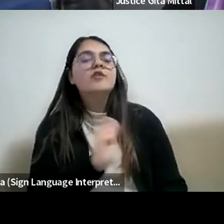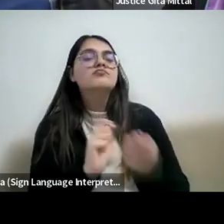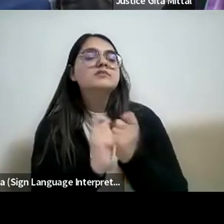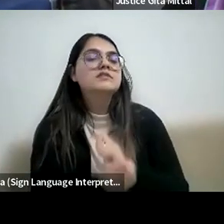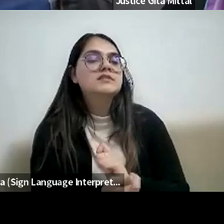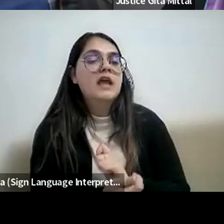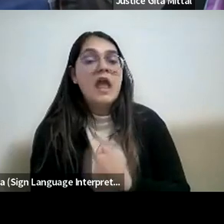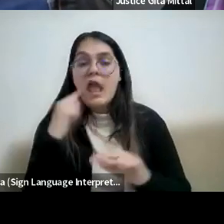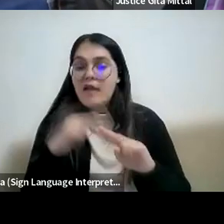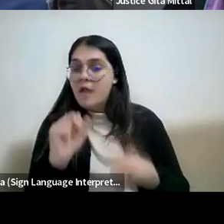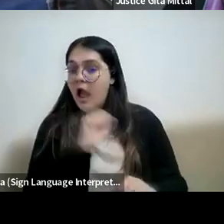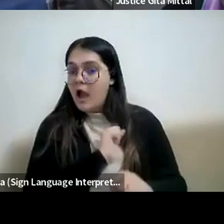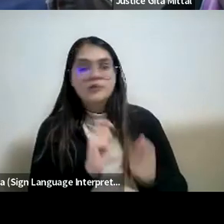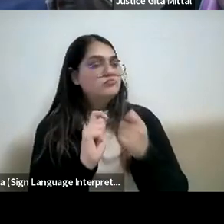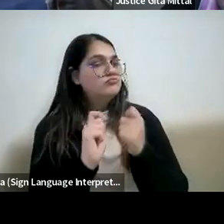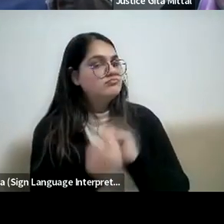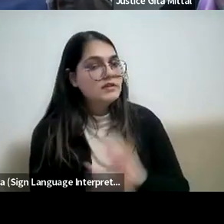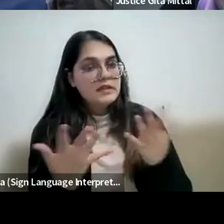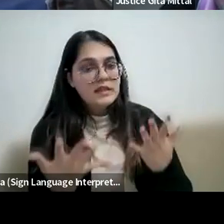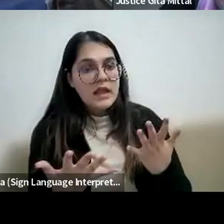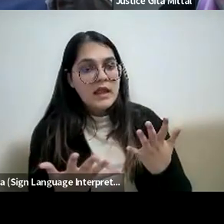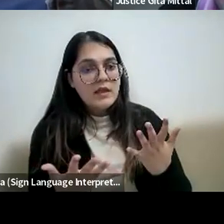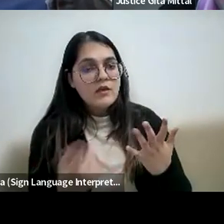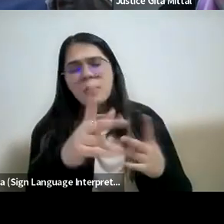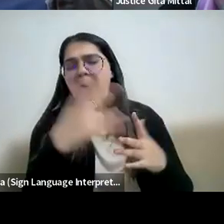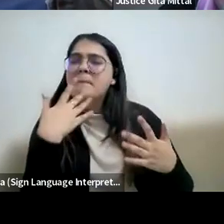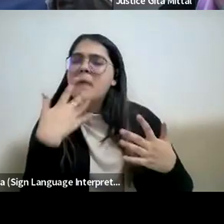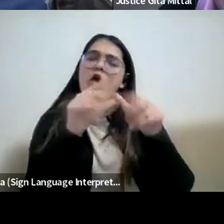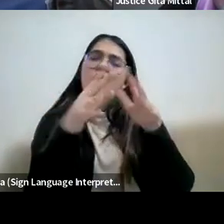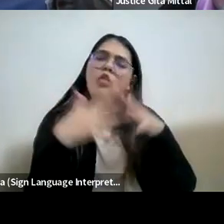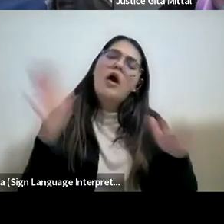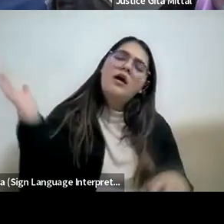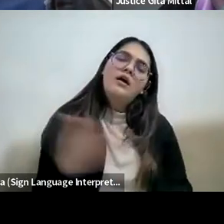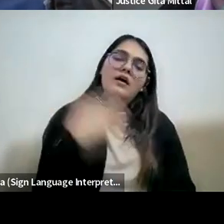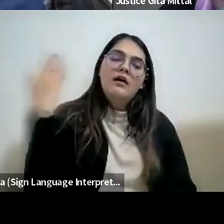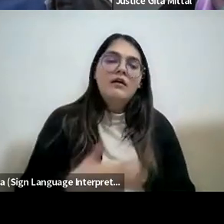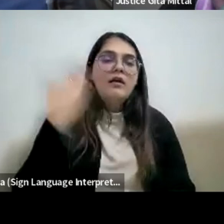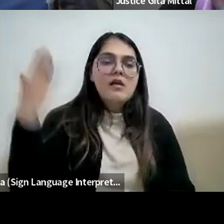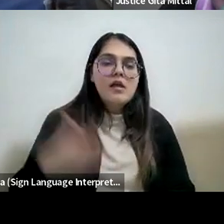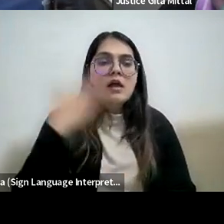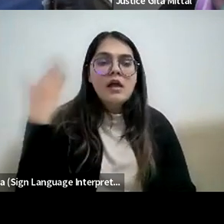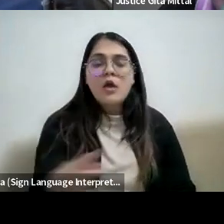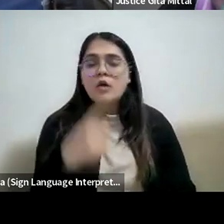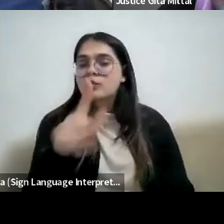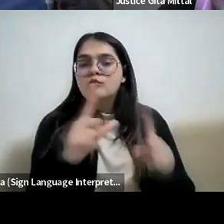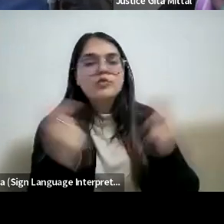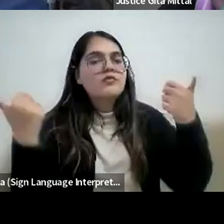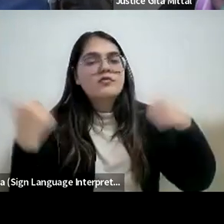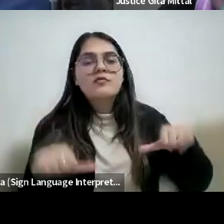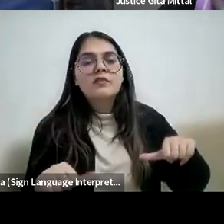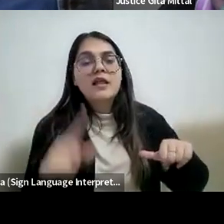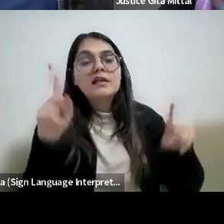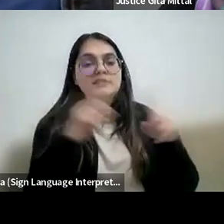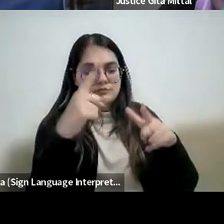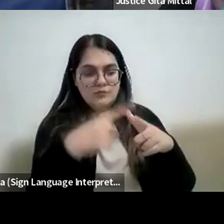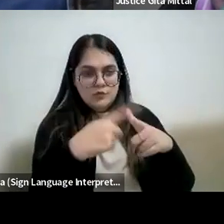Without attitudinal change, you may have as many laws as you like. You see, judiciary is a pillar of